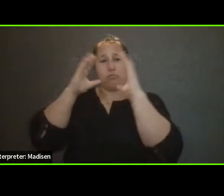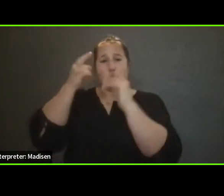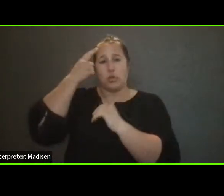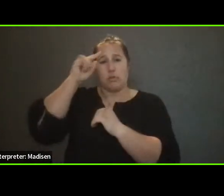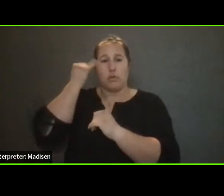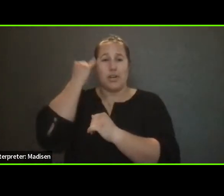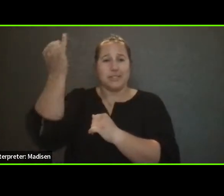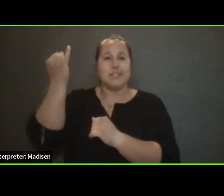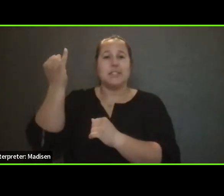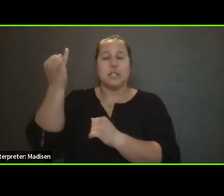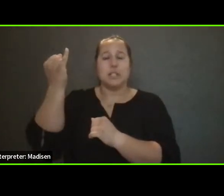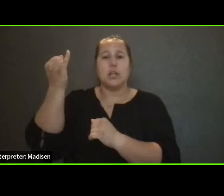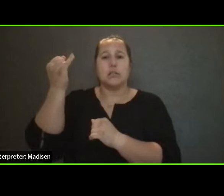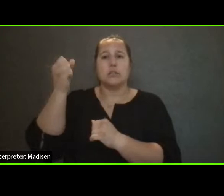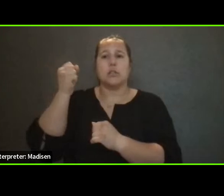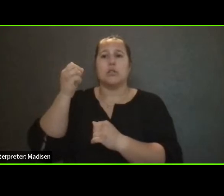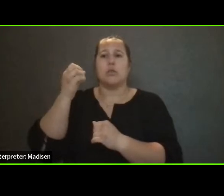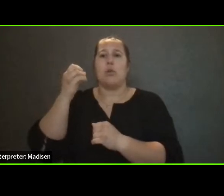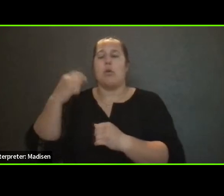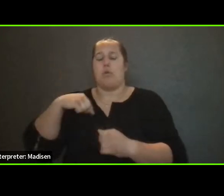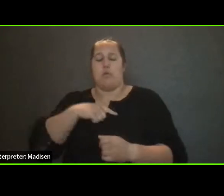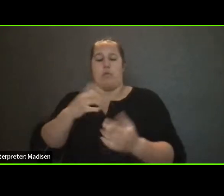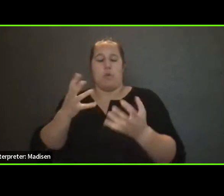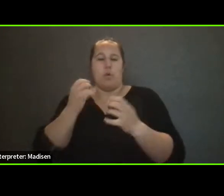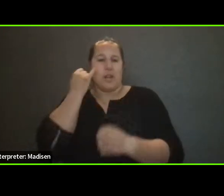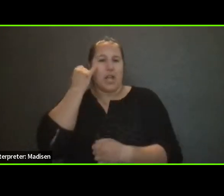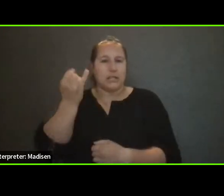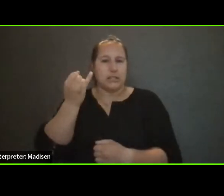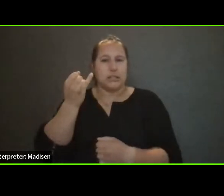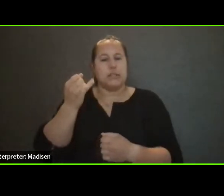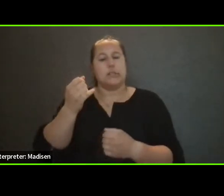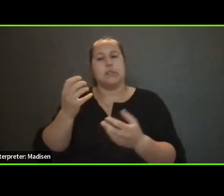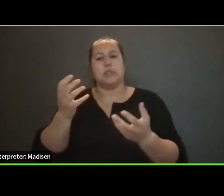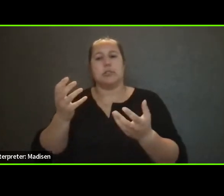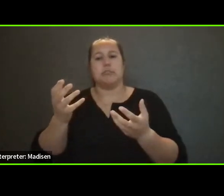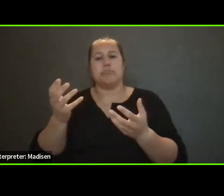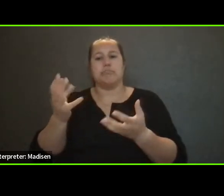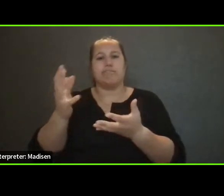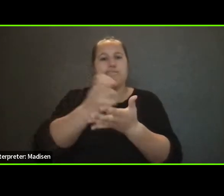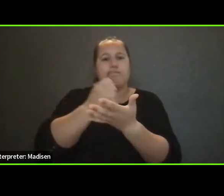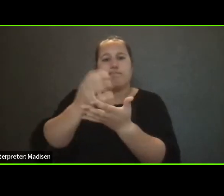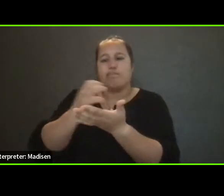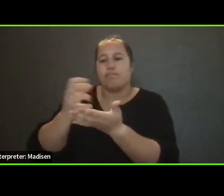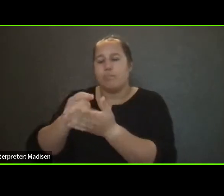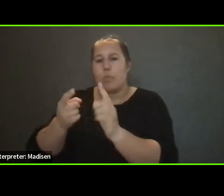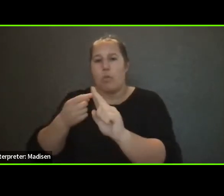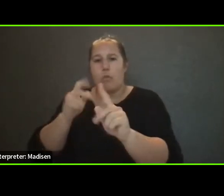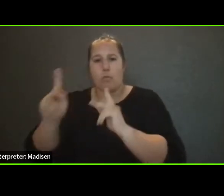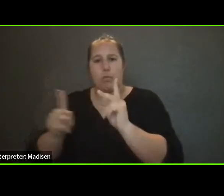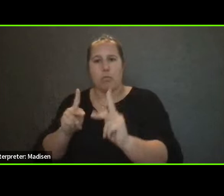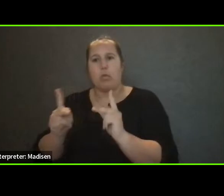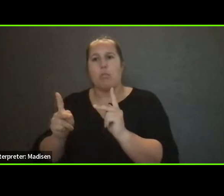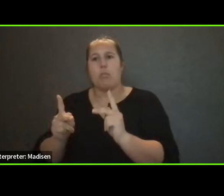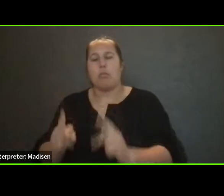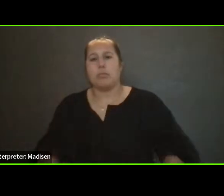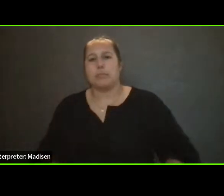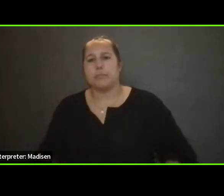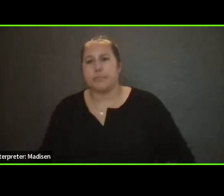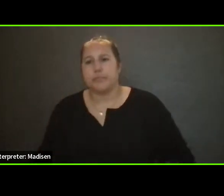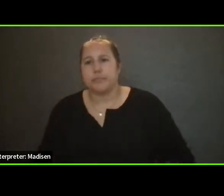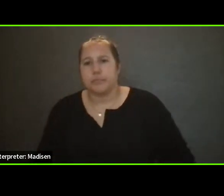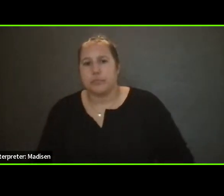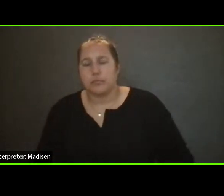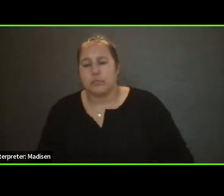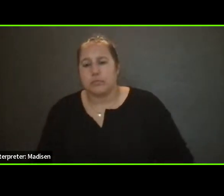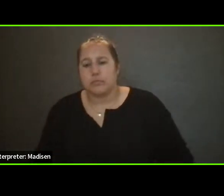council. So we're really soliciting ideas and not necessarily kind of getting beyond that,